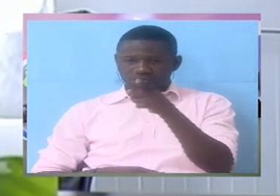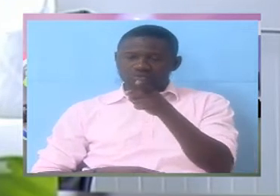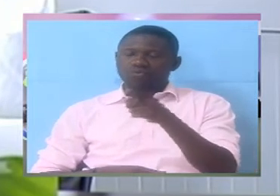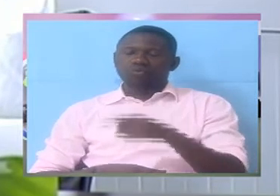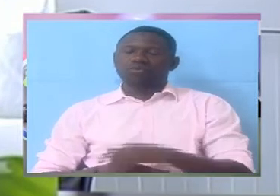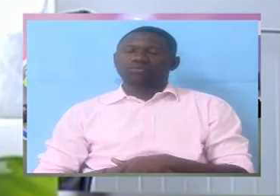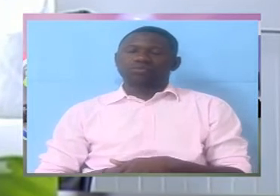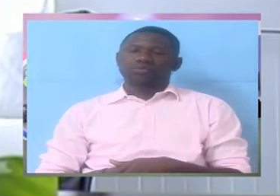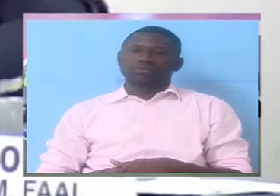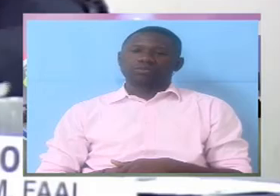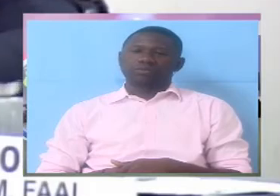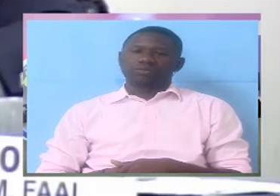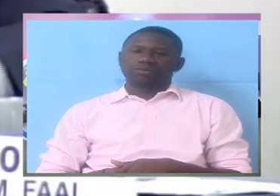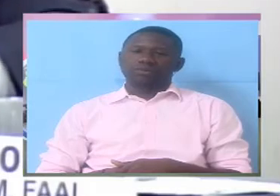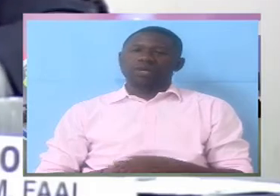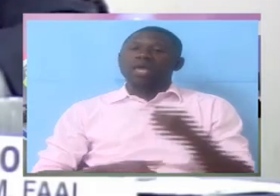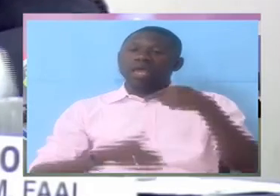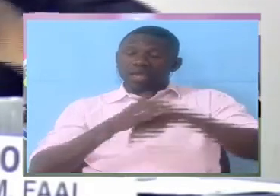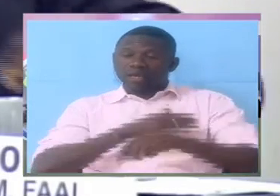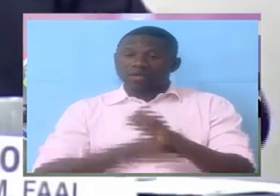In your statement,